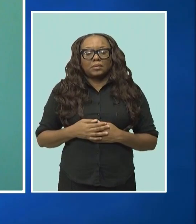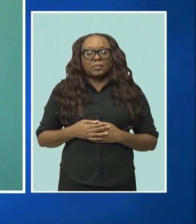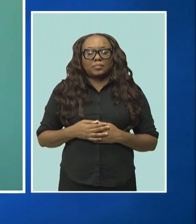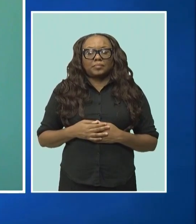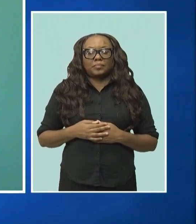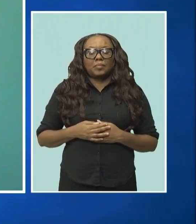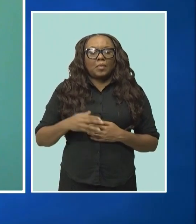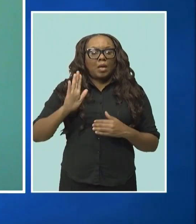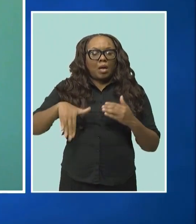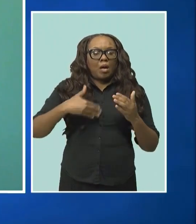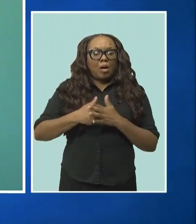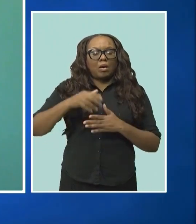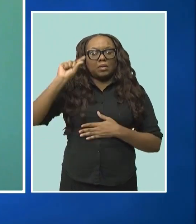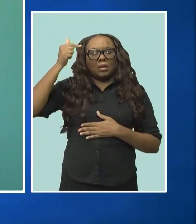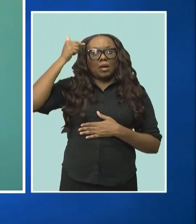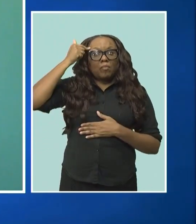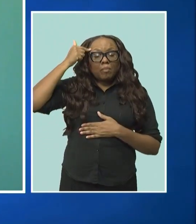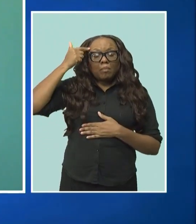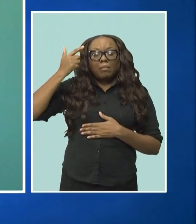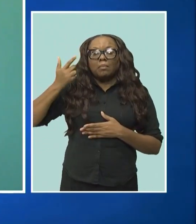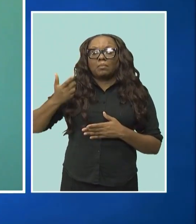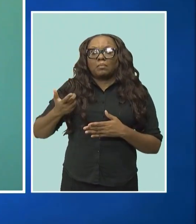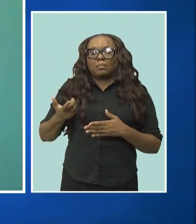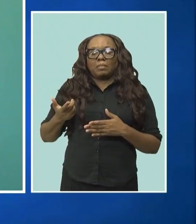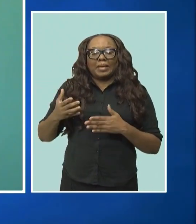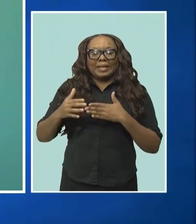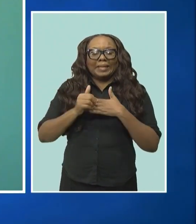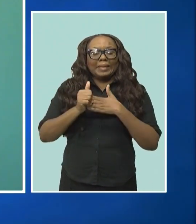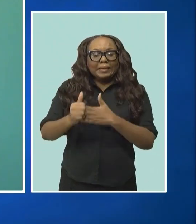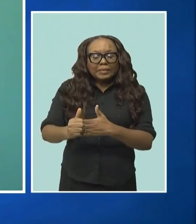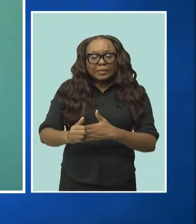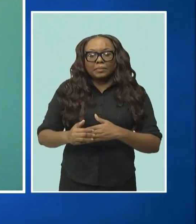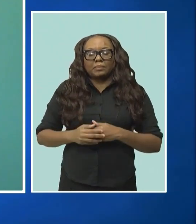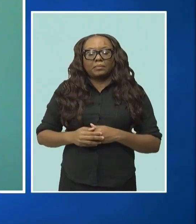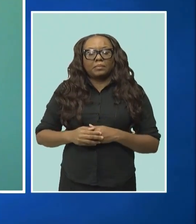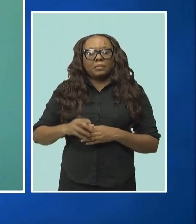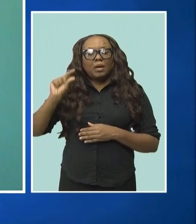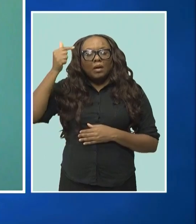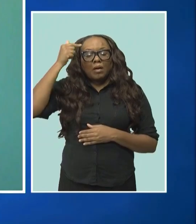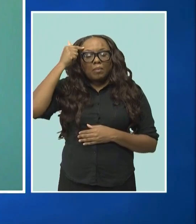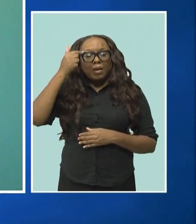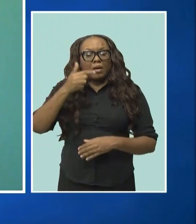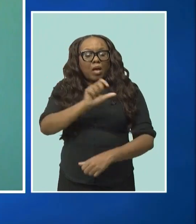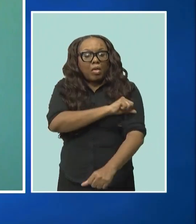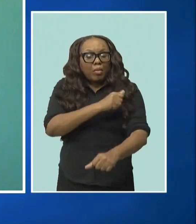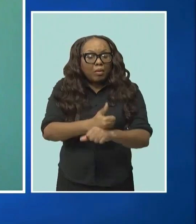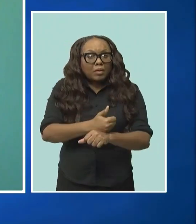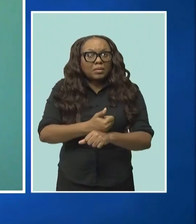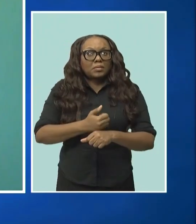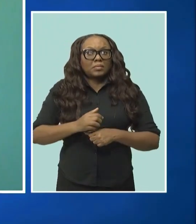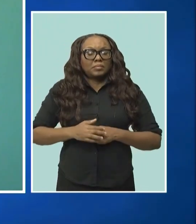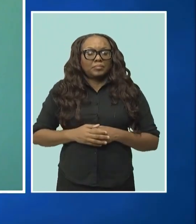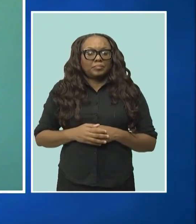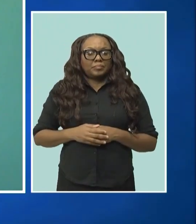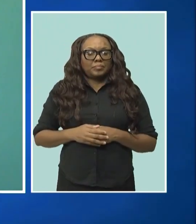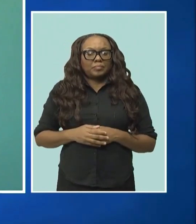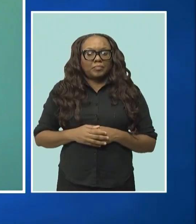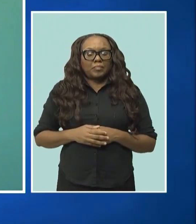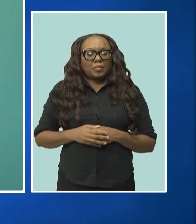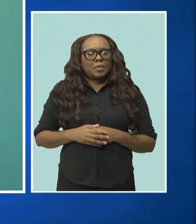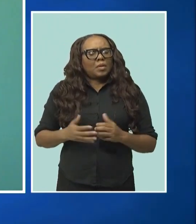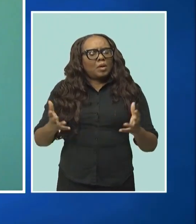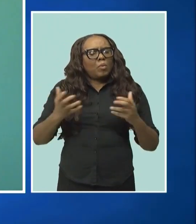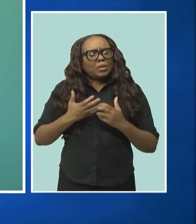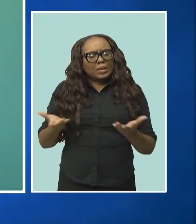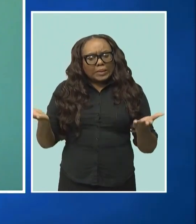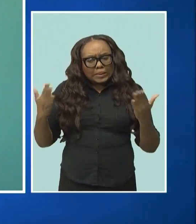administration, the governmental administration in Haiti, with a view to bringing them to the negotiating